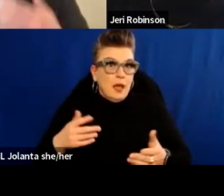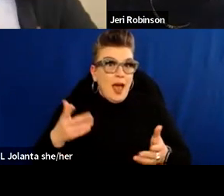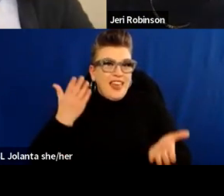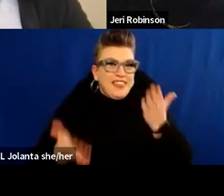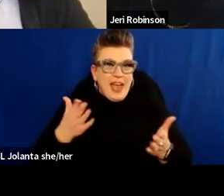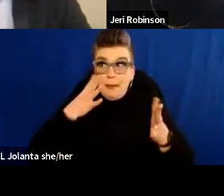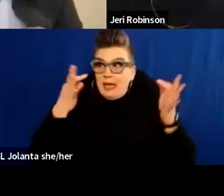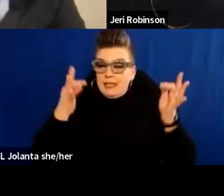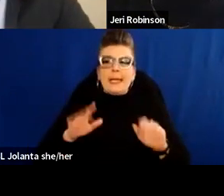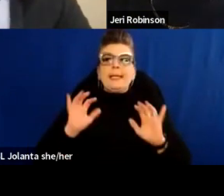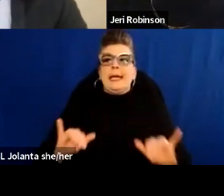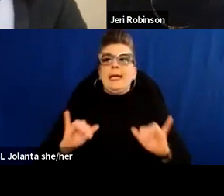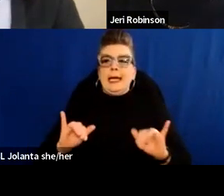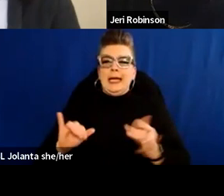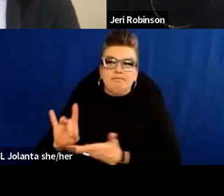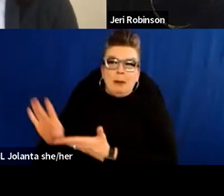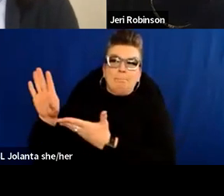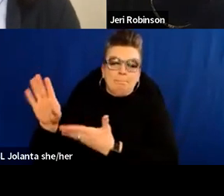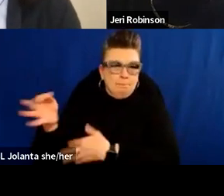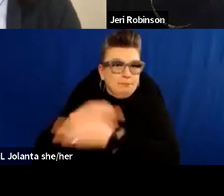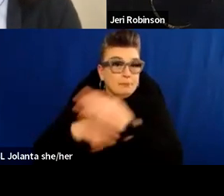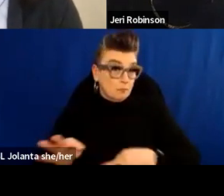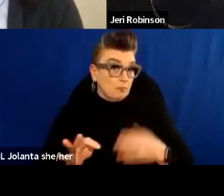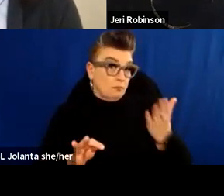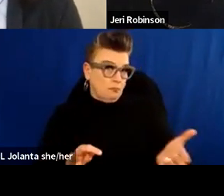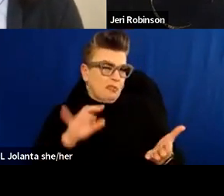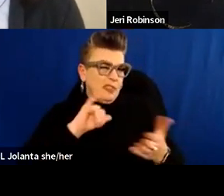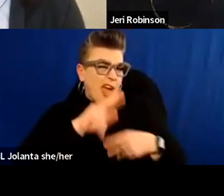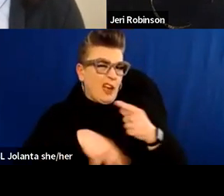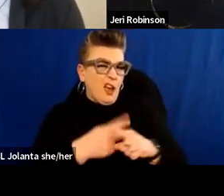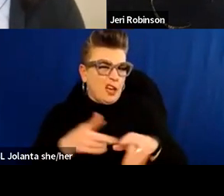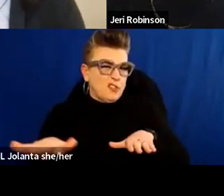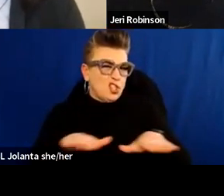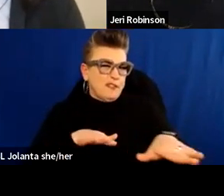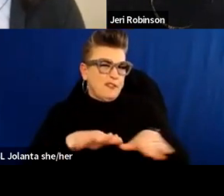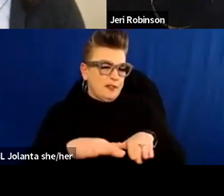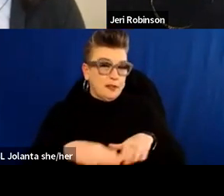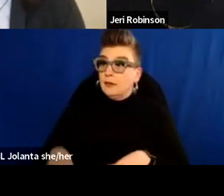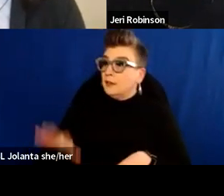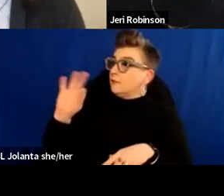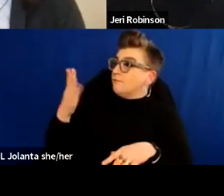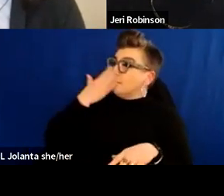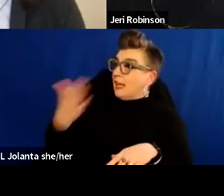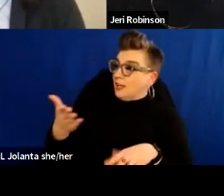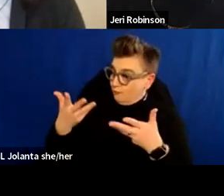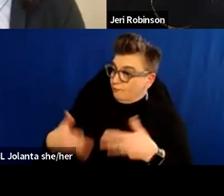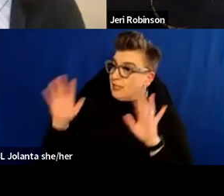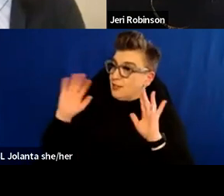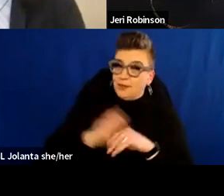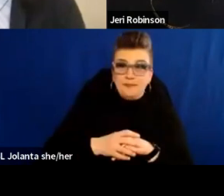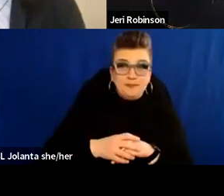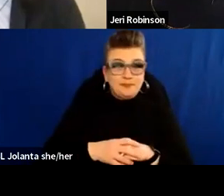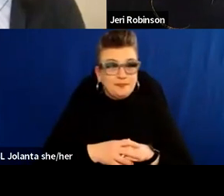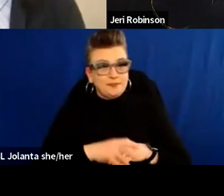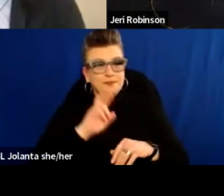make those types of different ships and what offerings that they have thank you that's all thank you